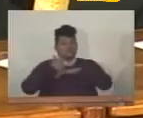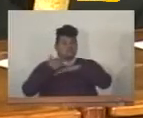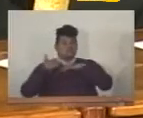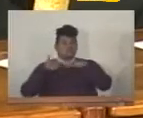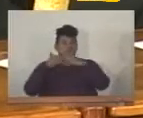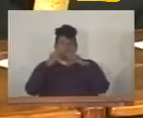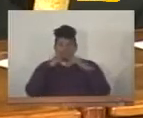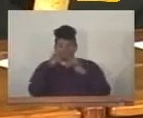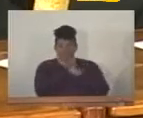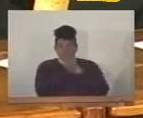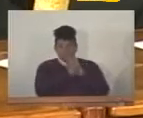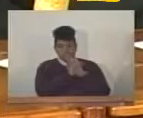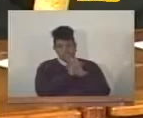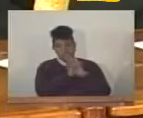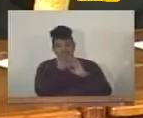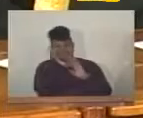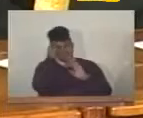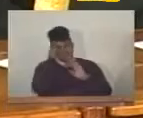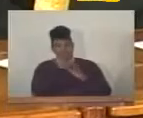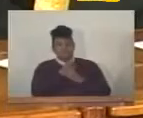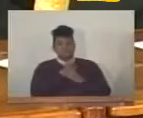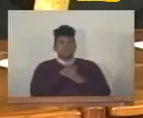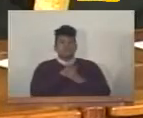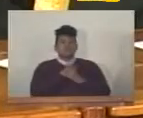Establishment of an Agency of Government.